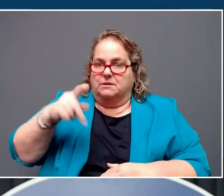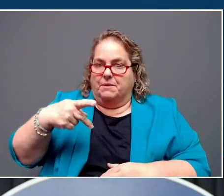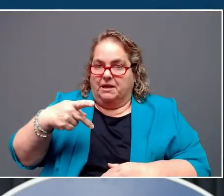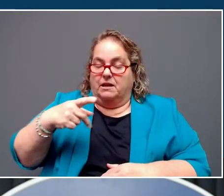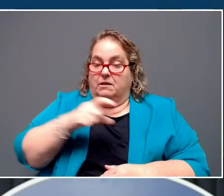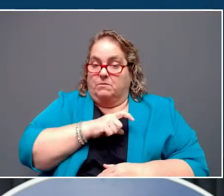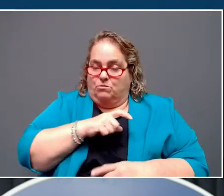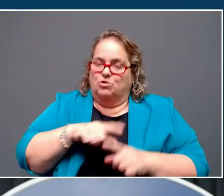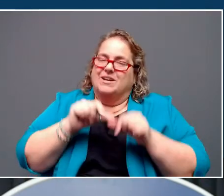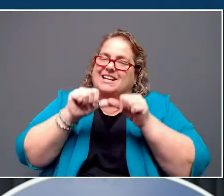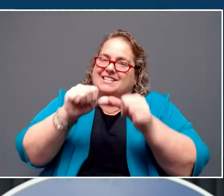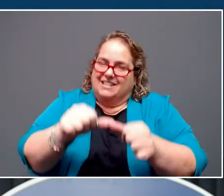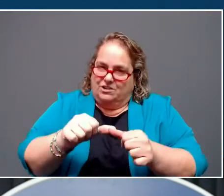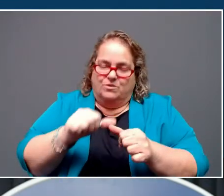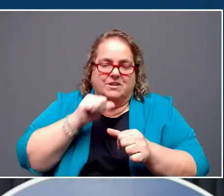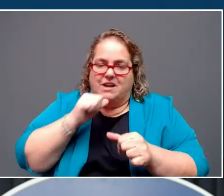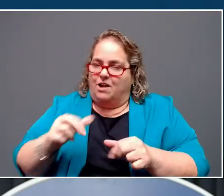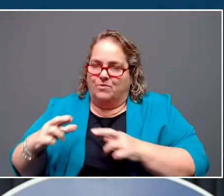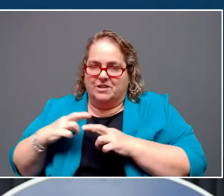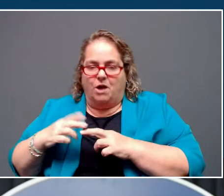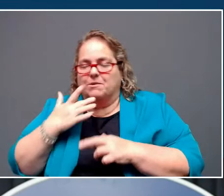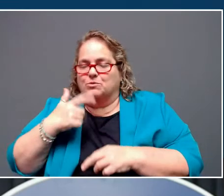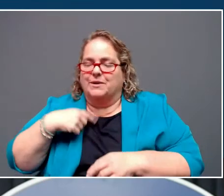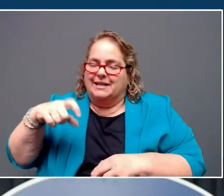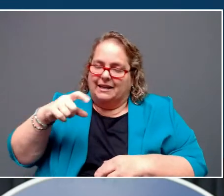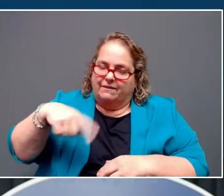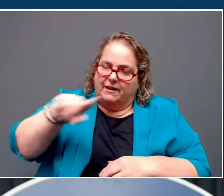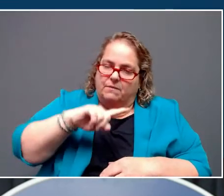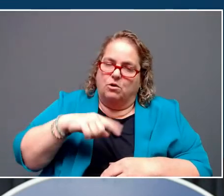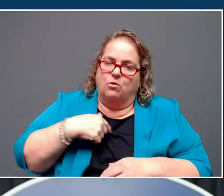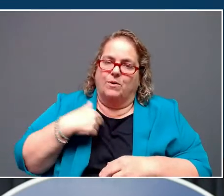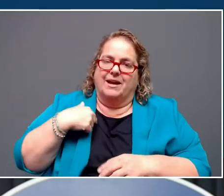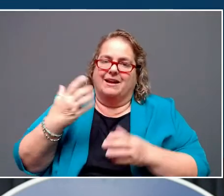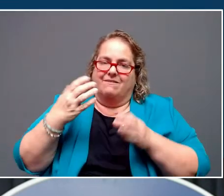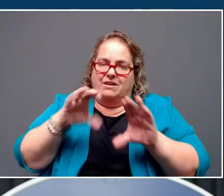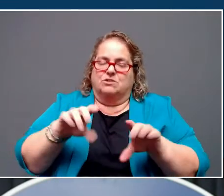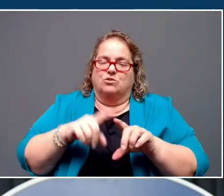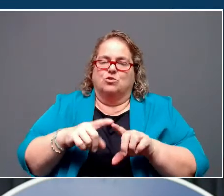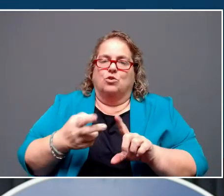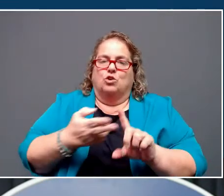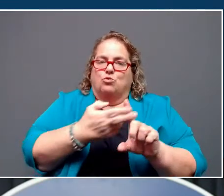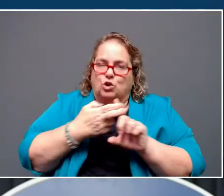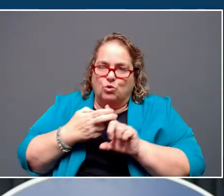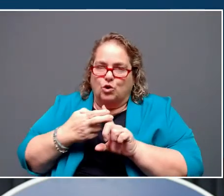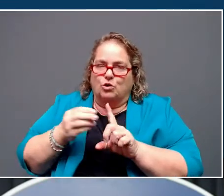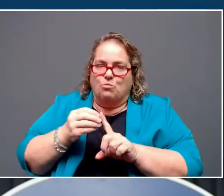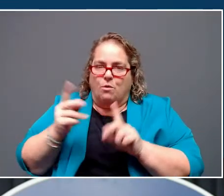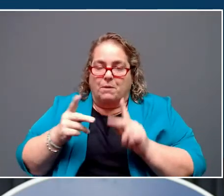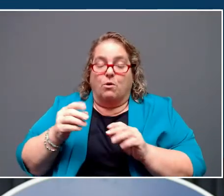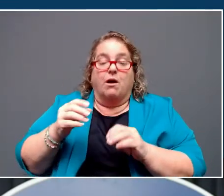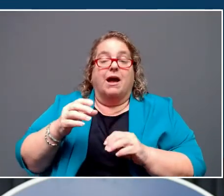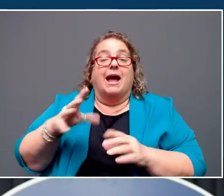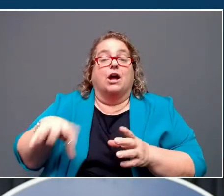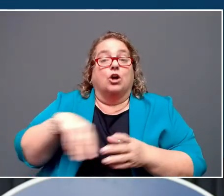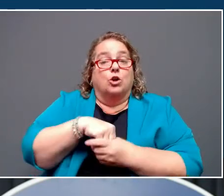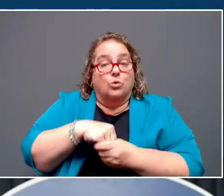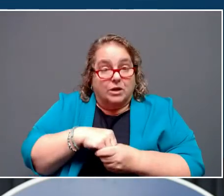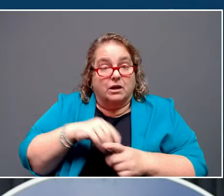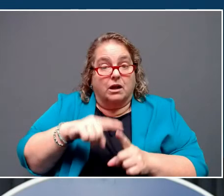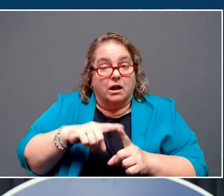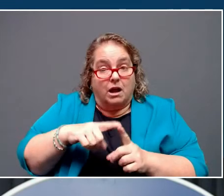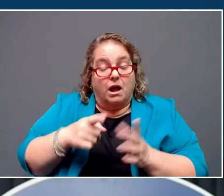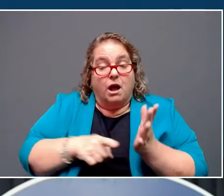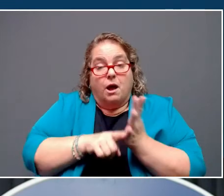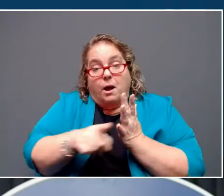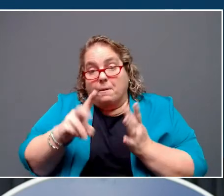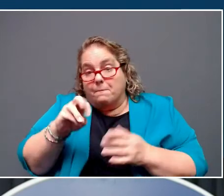enforcement career because we need them. We've invested in recruitment efforts, including minority recruitment efforts, because our law